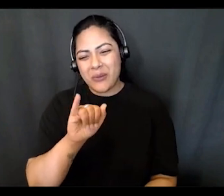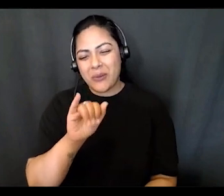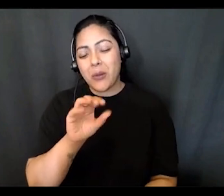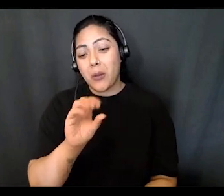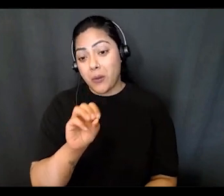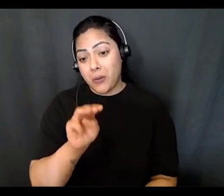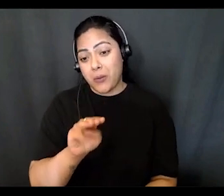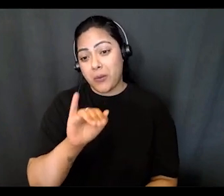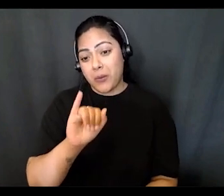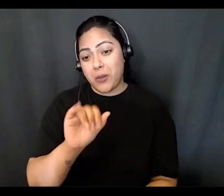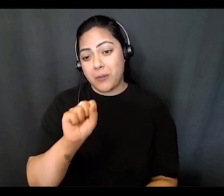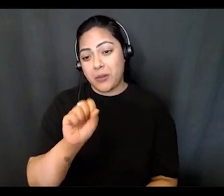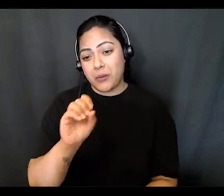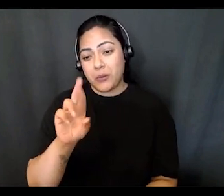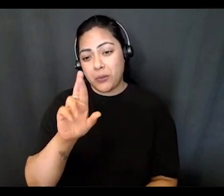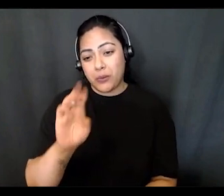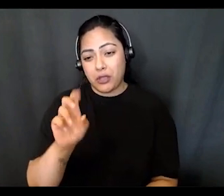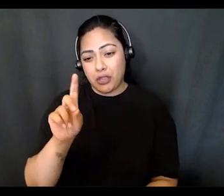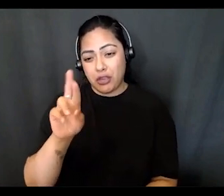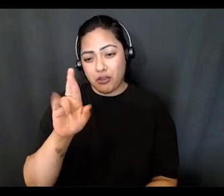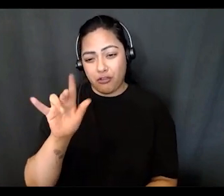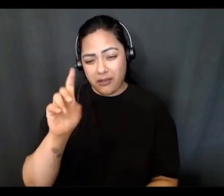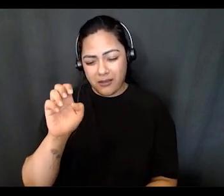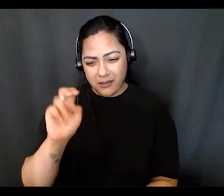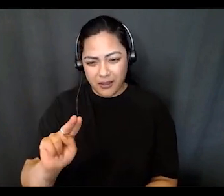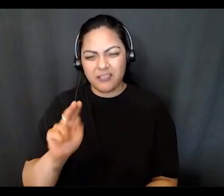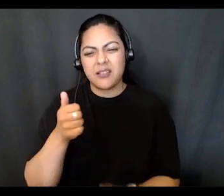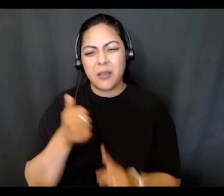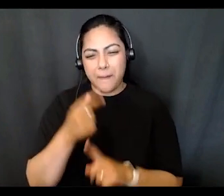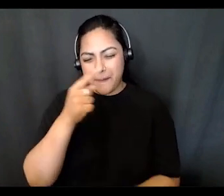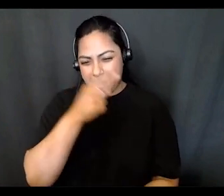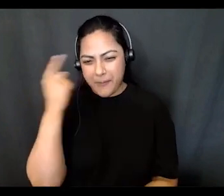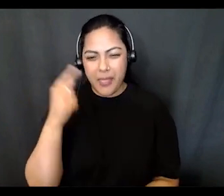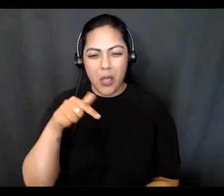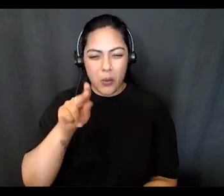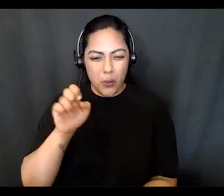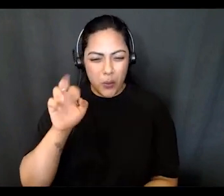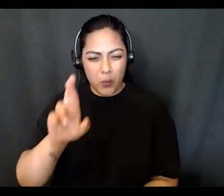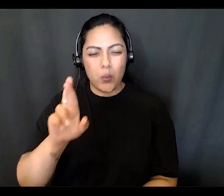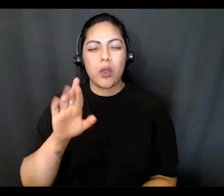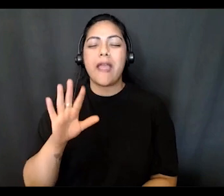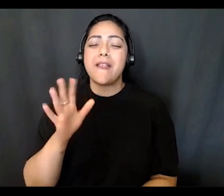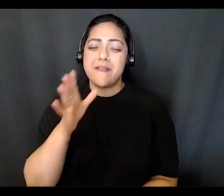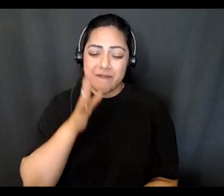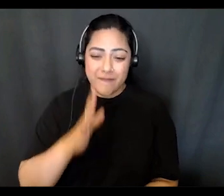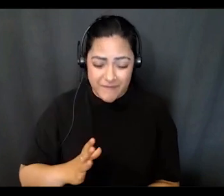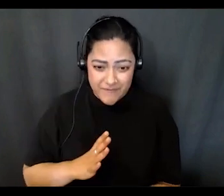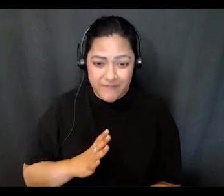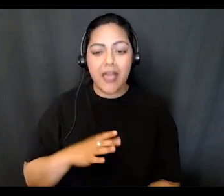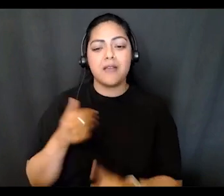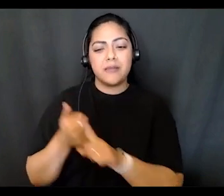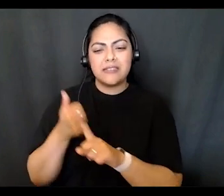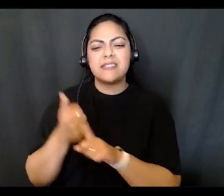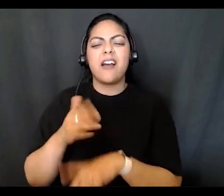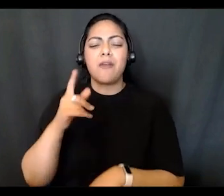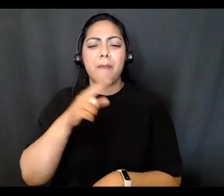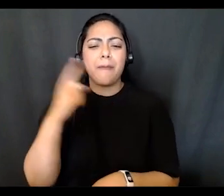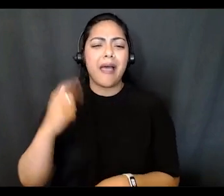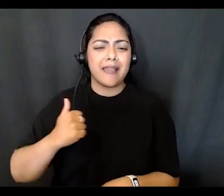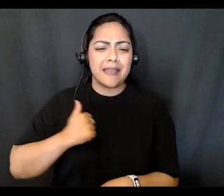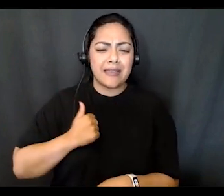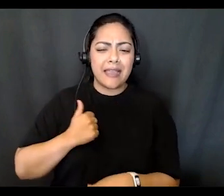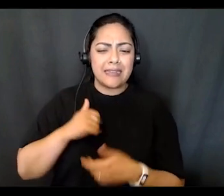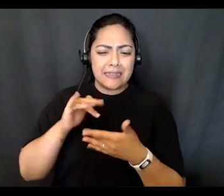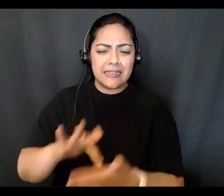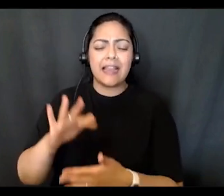Dryden, a Black queer femme and associate professor at the James R. Johnston Endowed Research Chair in Black Canadian Studies,